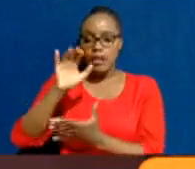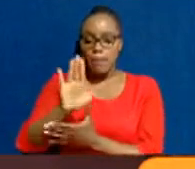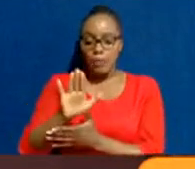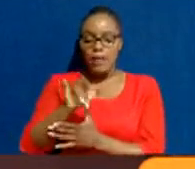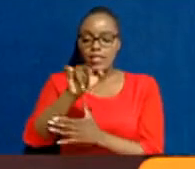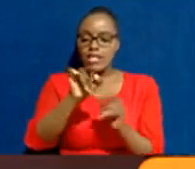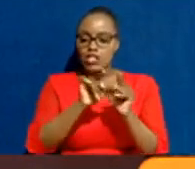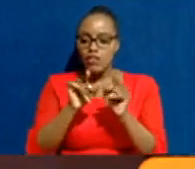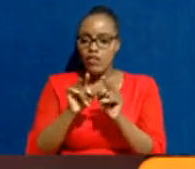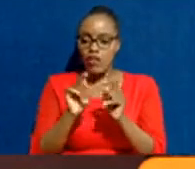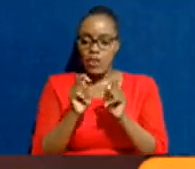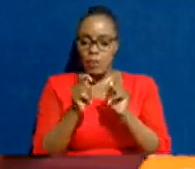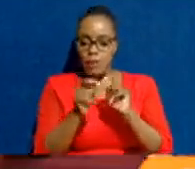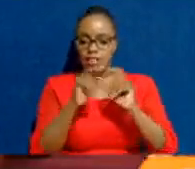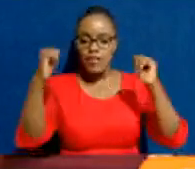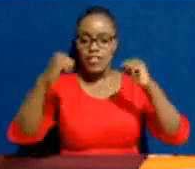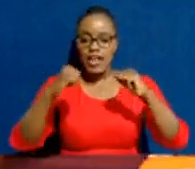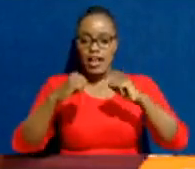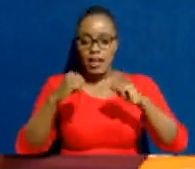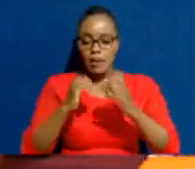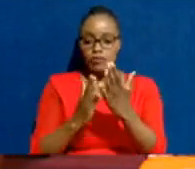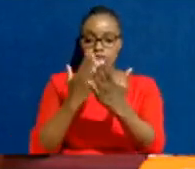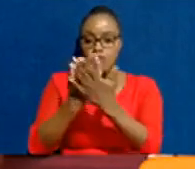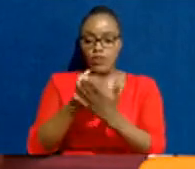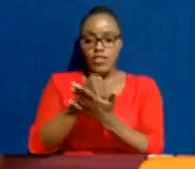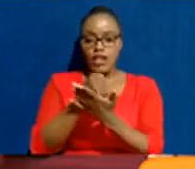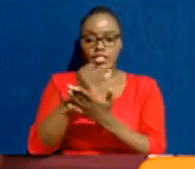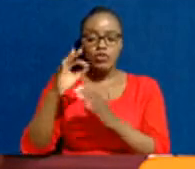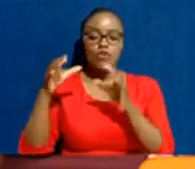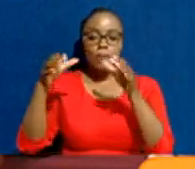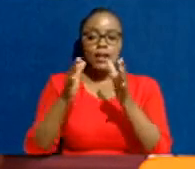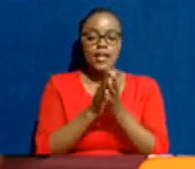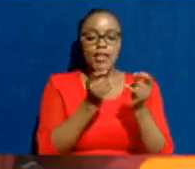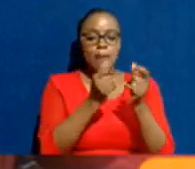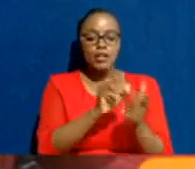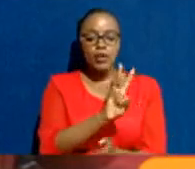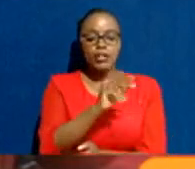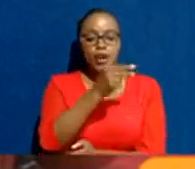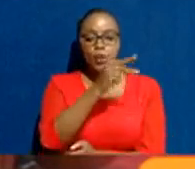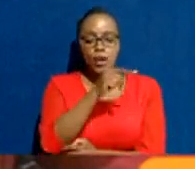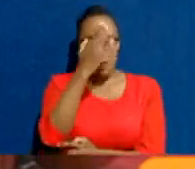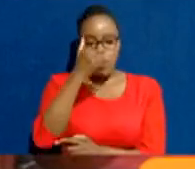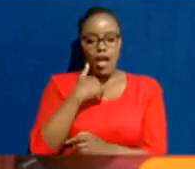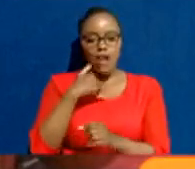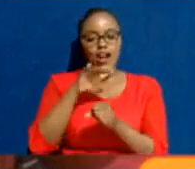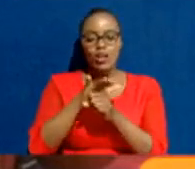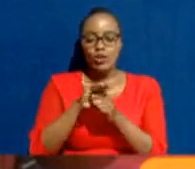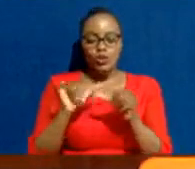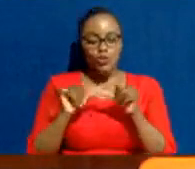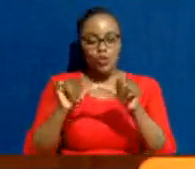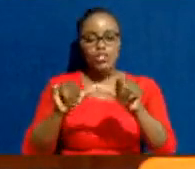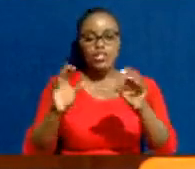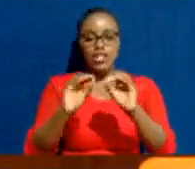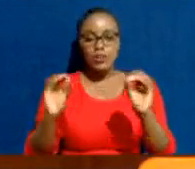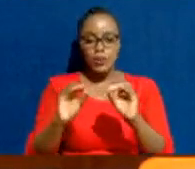This as he deconstructed the coalition agreement submitted by the Register of Party and the Minority Whip for harbouring a lot of inconsistencies.